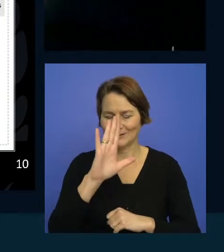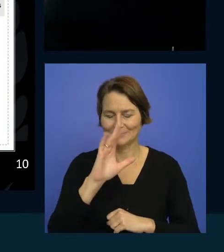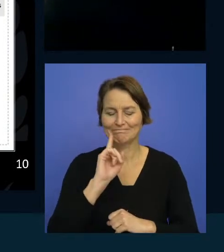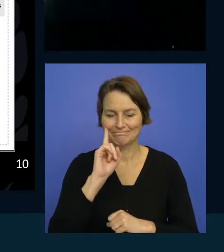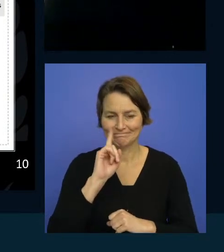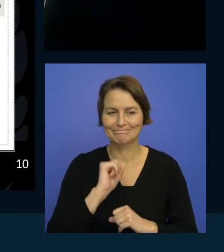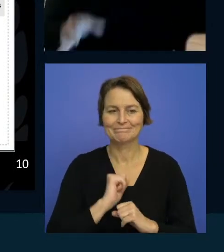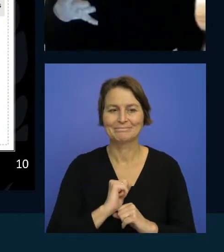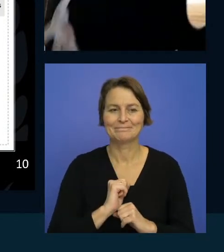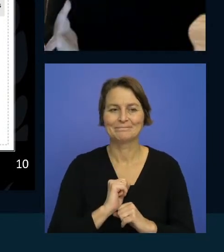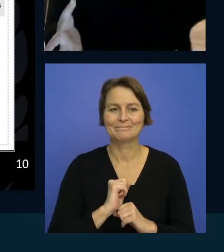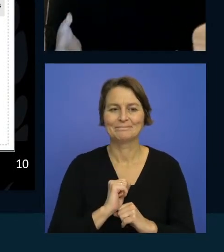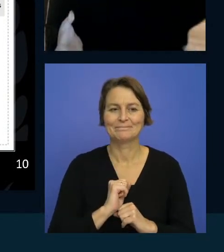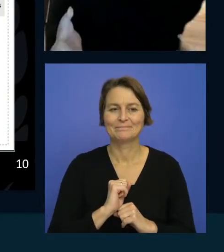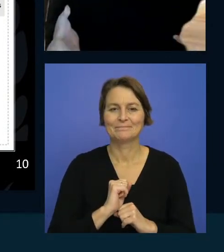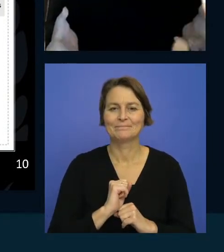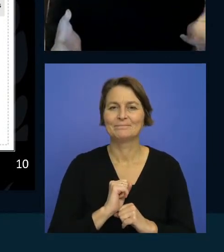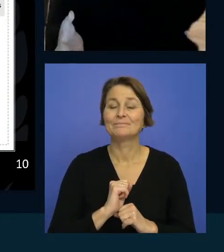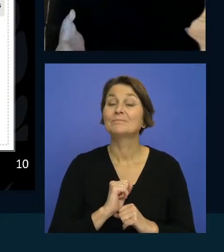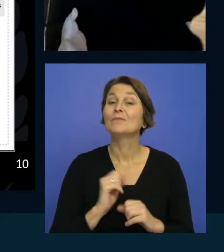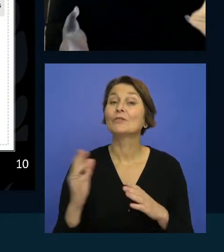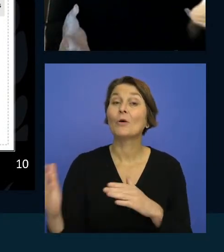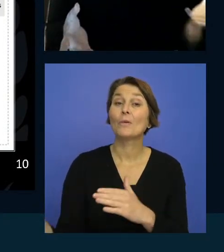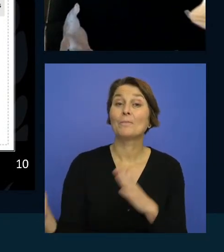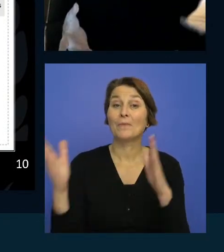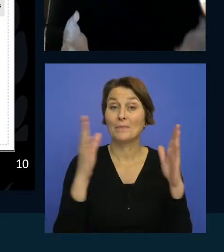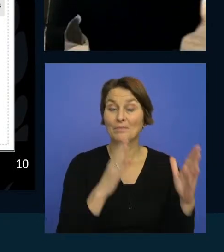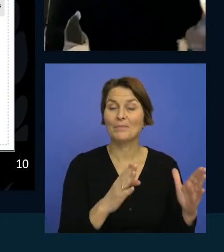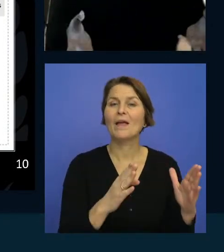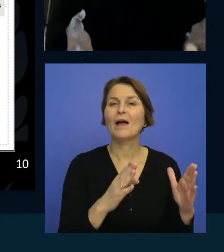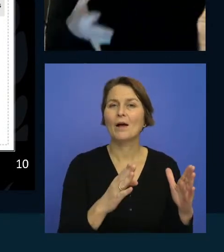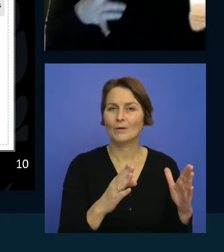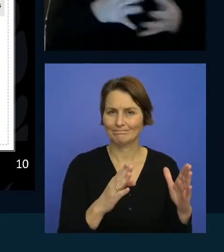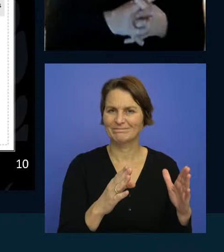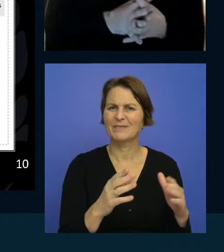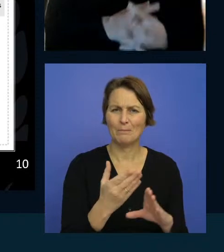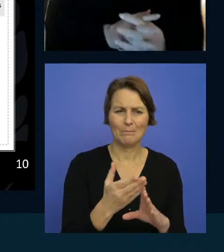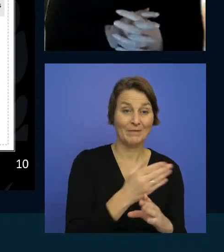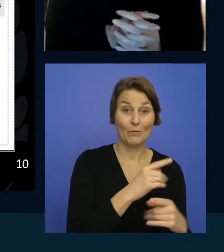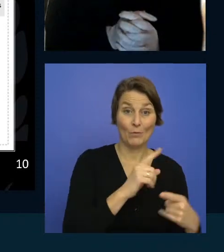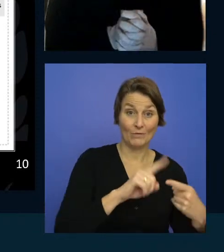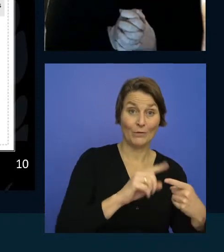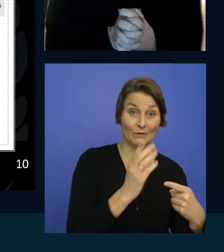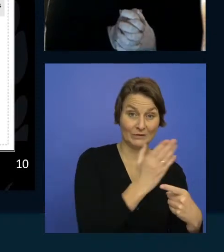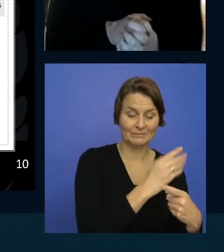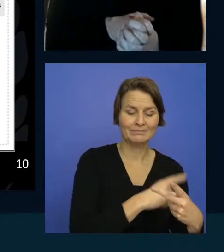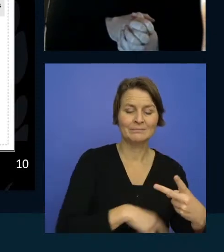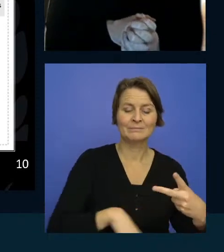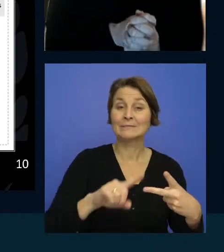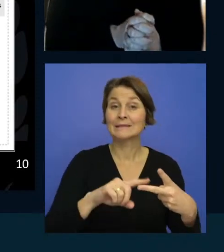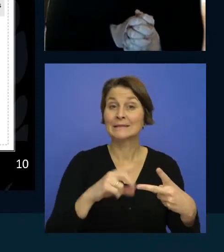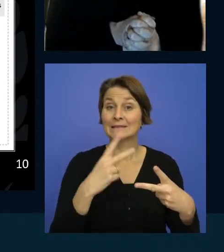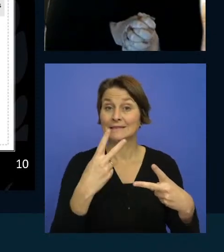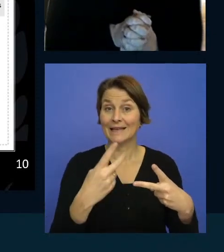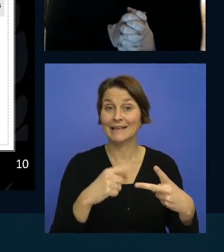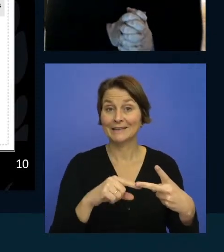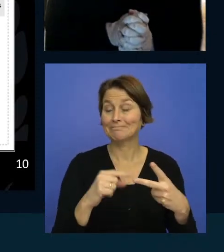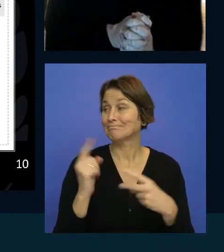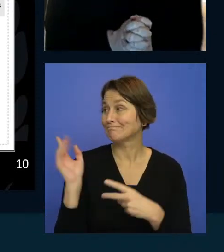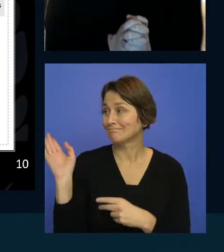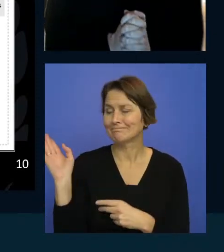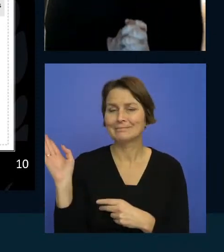to from the out-of-the-box option, I also want to show you, or I'm actually not showing you this since I don't have